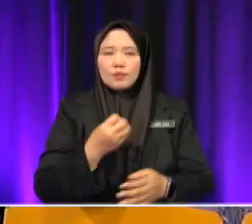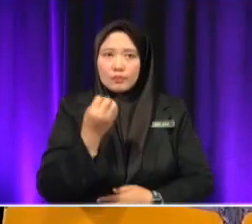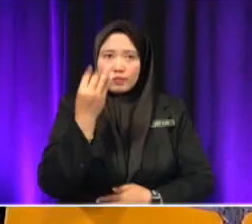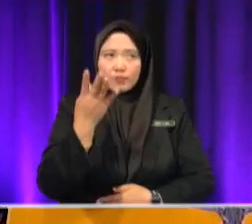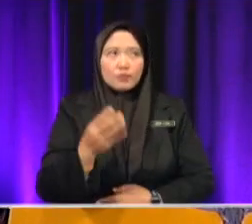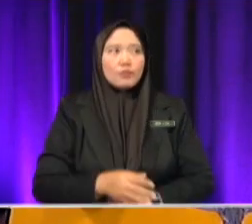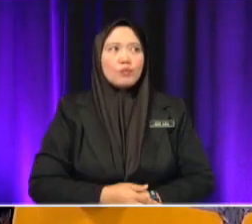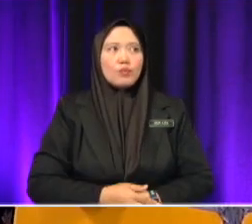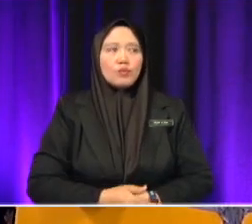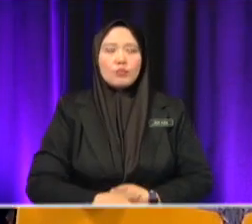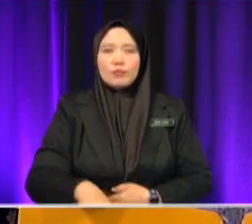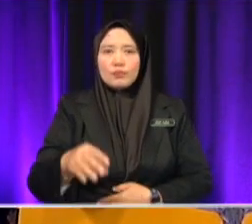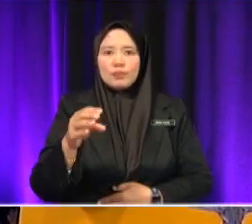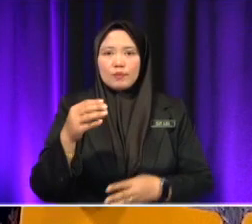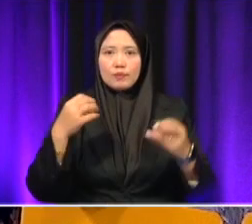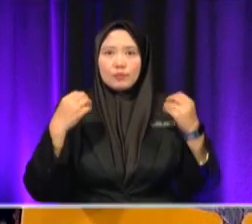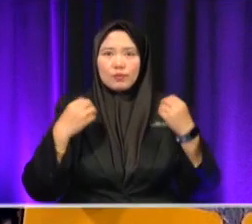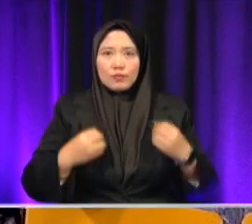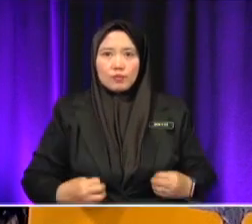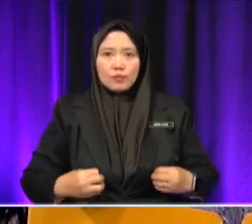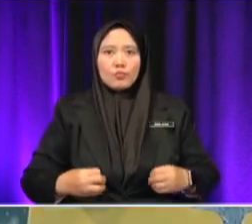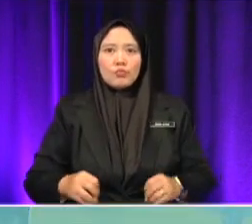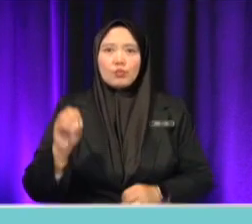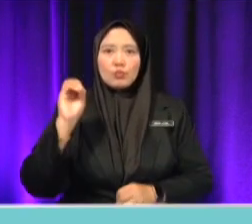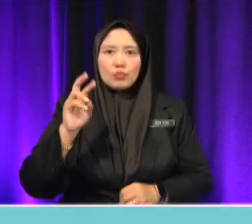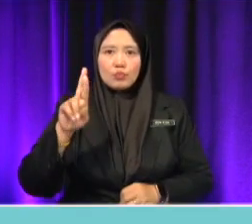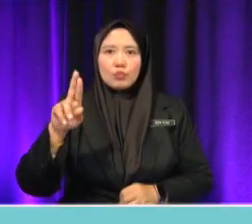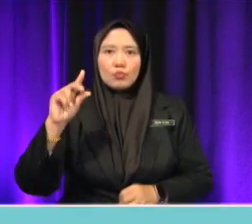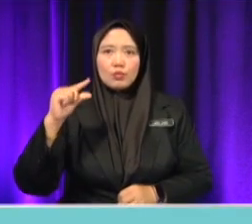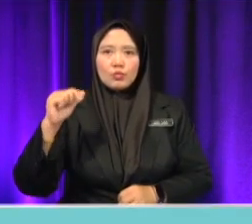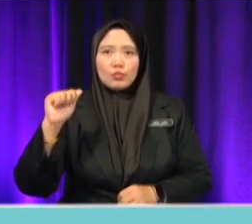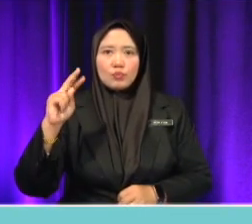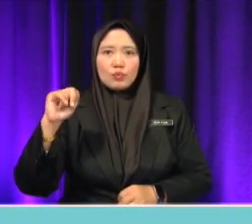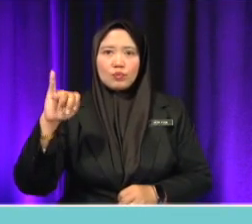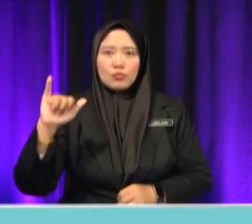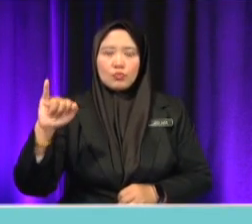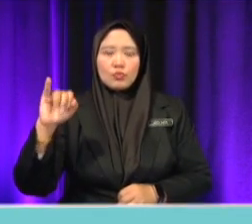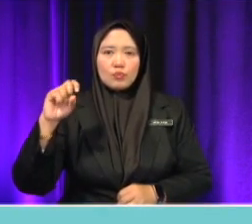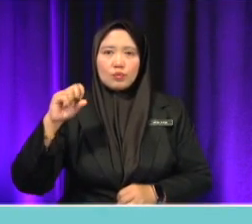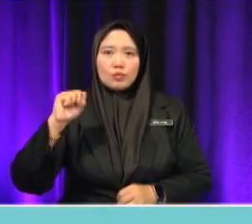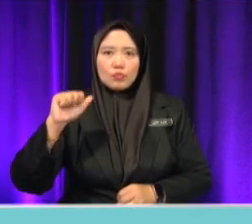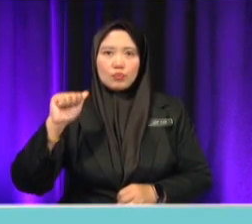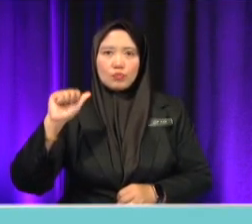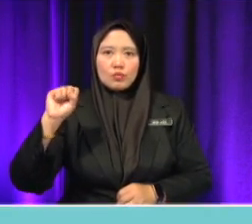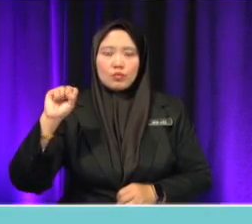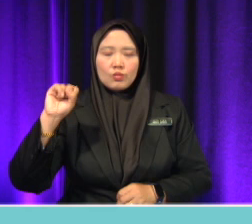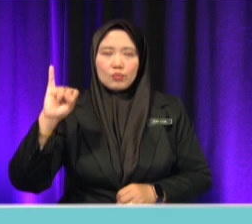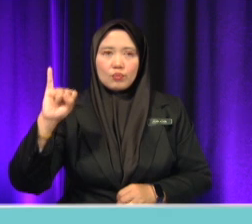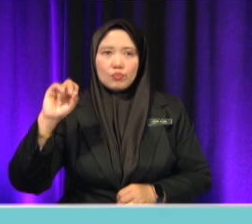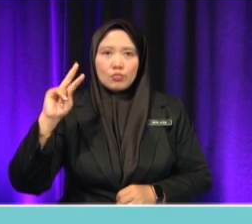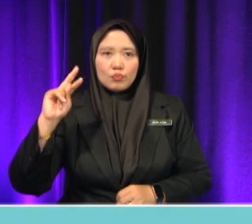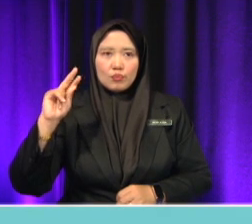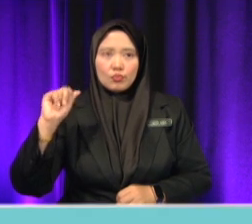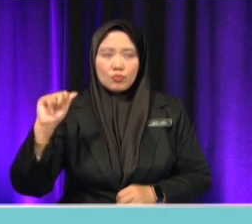3 organizations over there. Okay, these are quite famous and it's also international. Okay, so